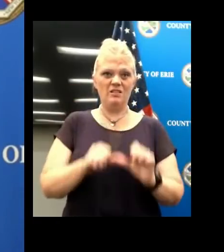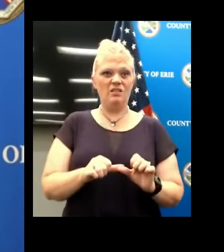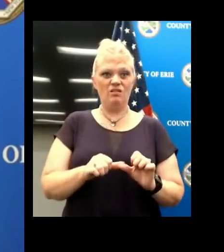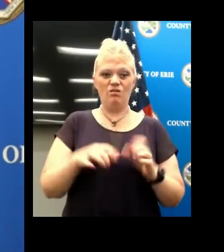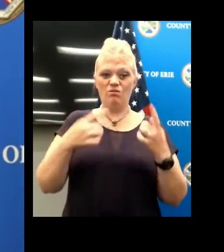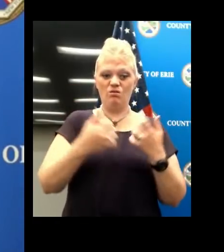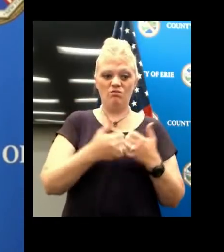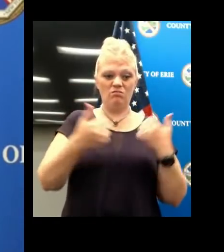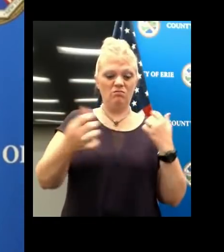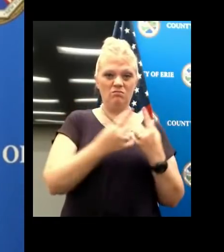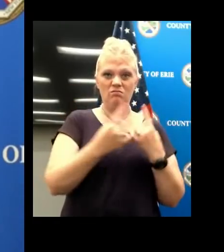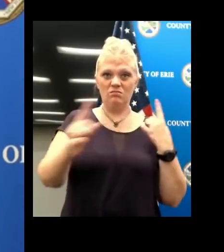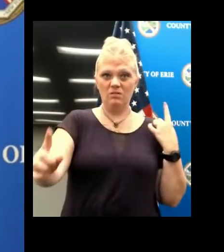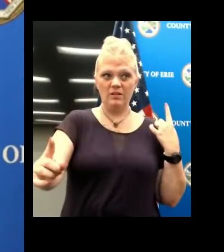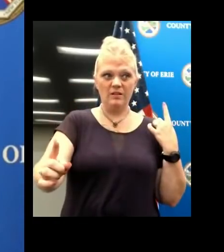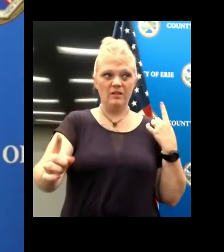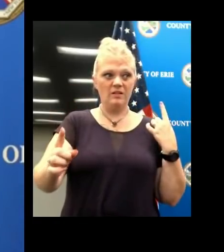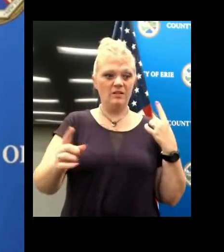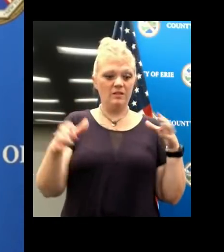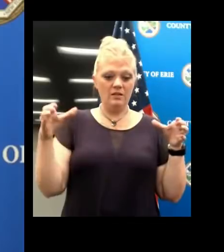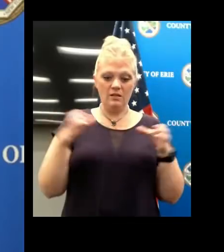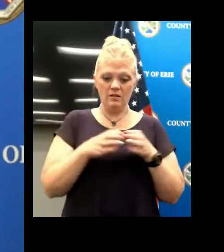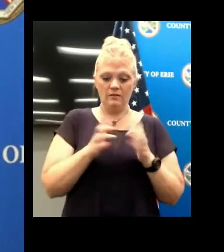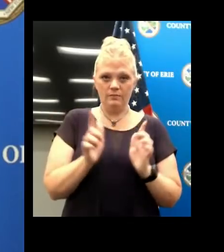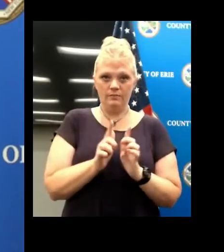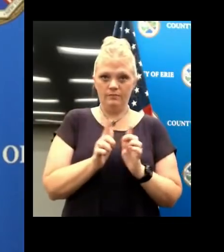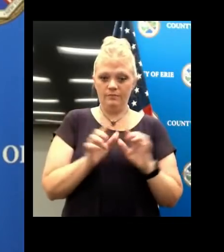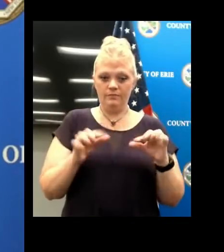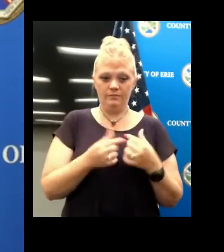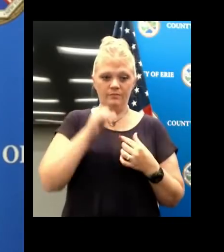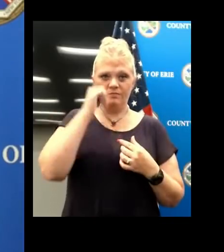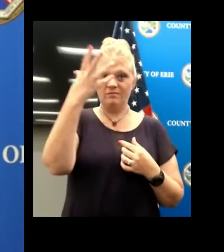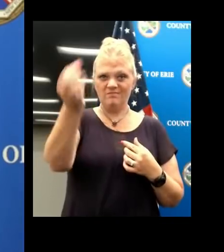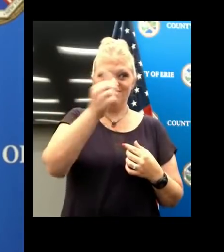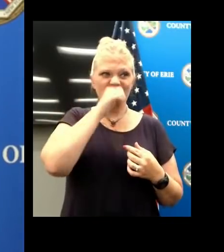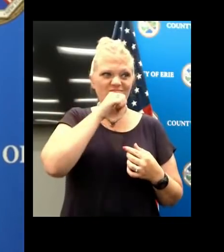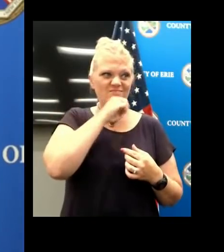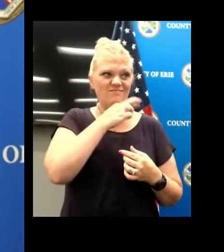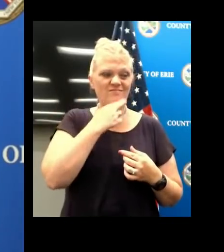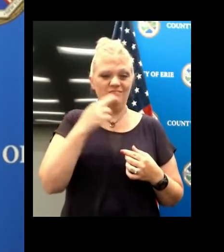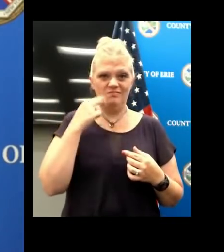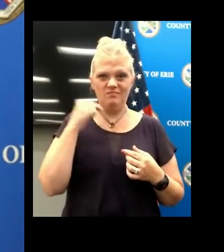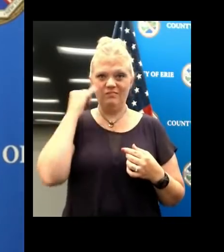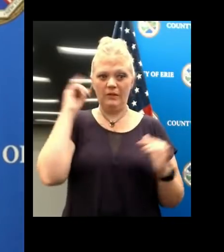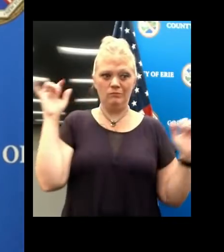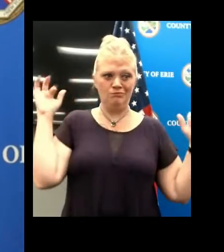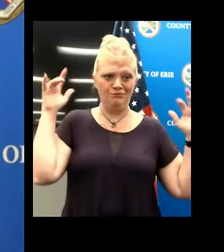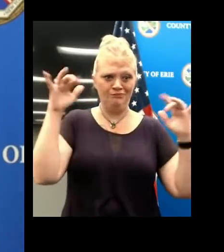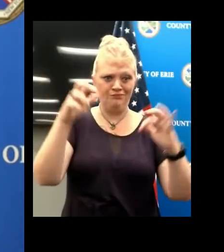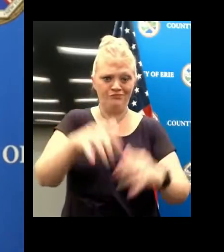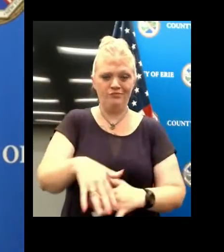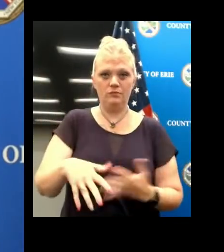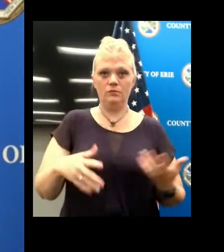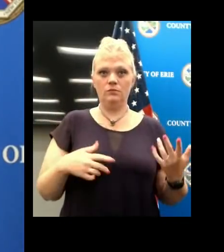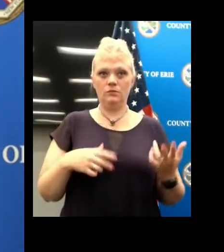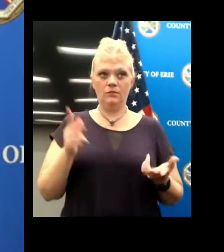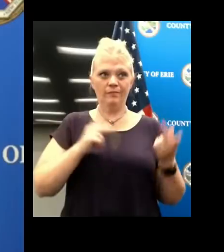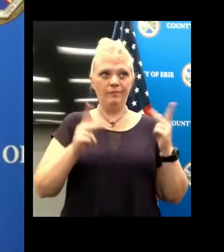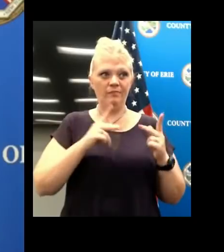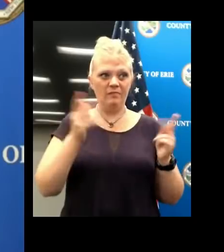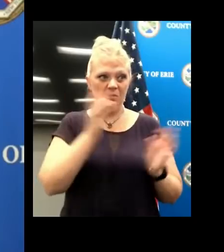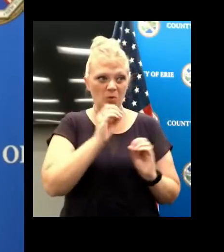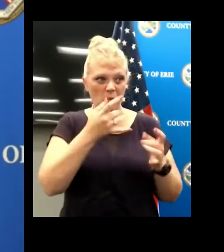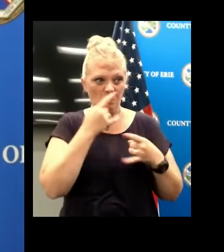socially distance. Stay in small groups, don't go to bars, don't go to restaurants where there are a large number of people aren't